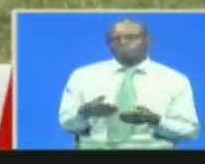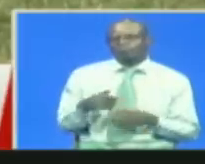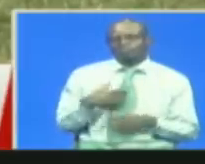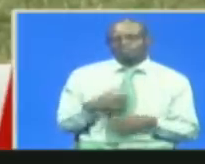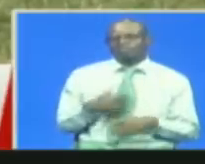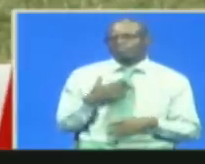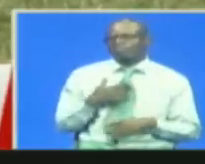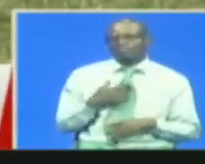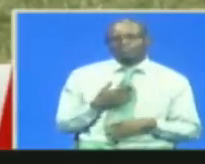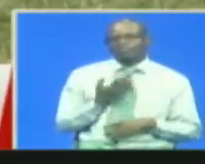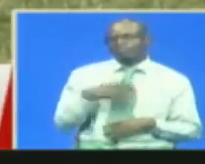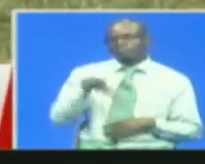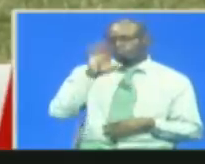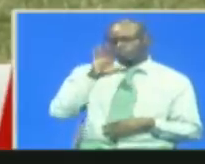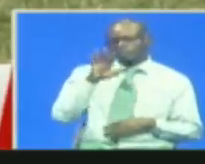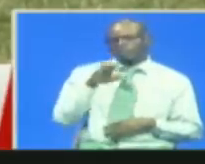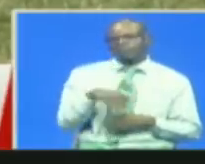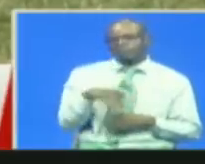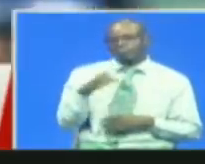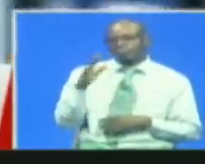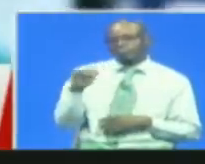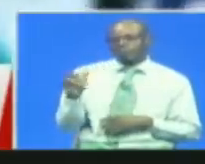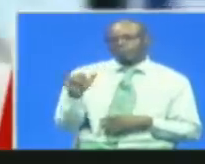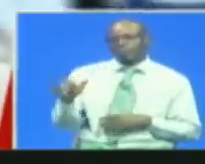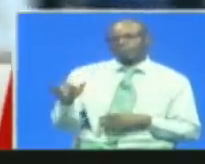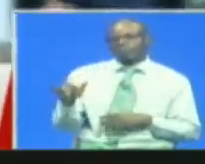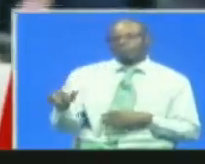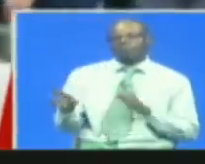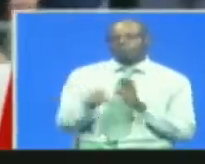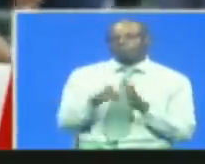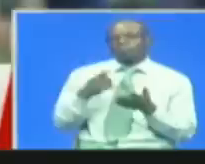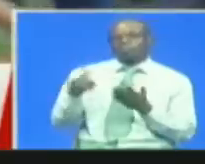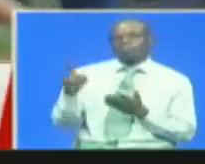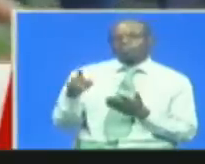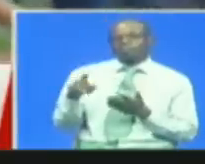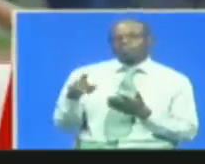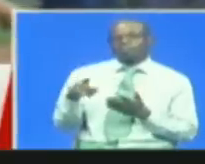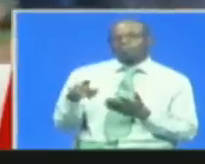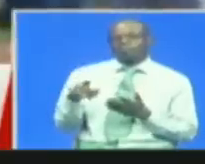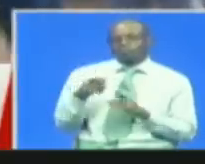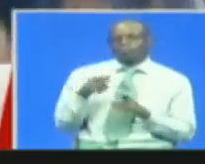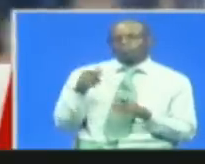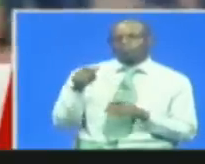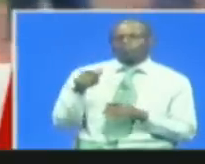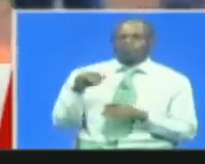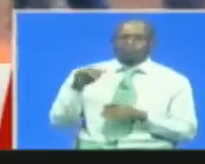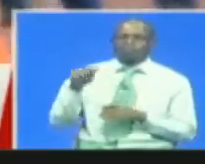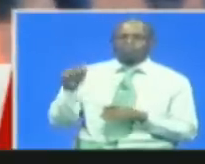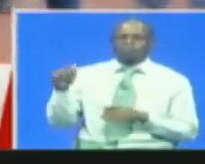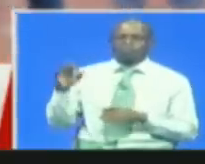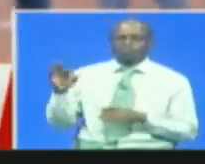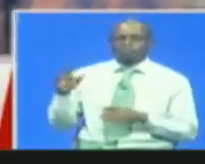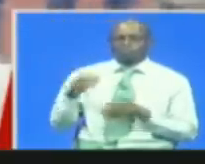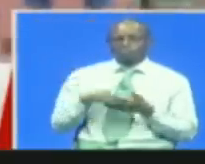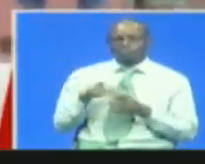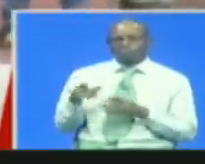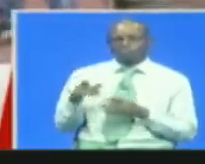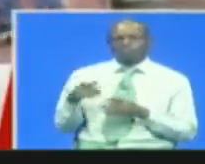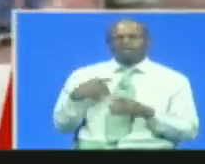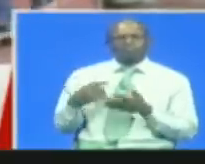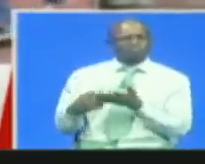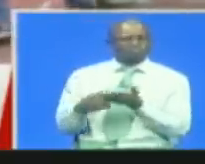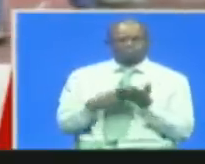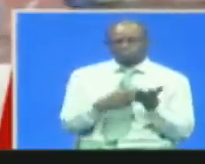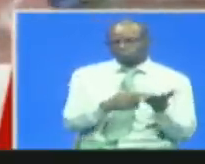so disappointed by that ruling. For about a decade, Semenya has been the symbol of furious debate worldwide about questions